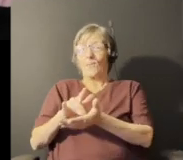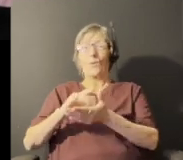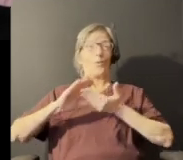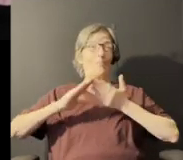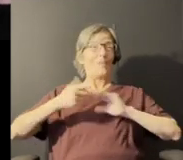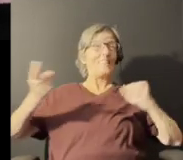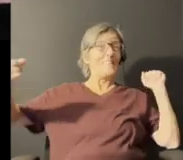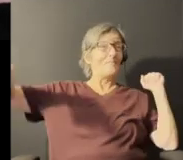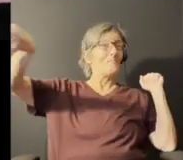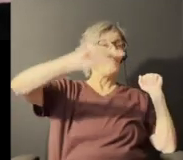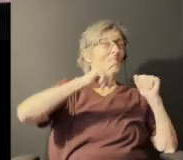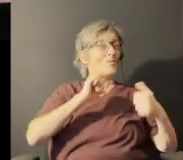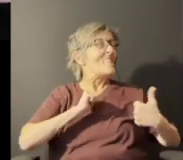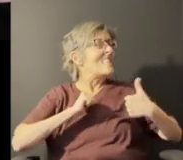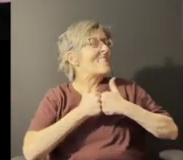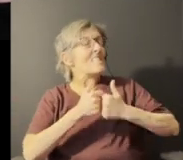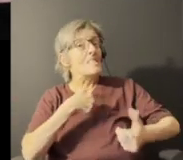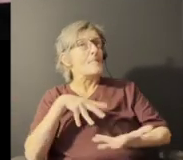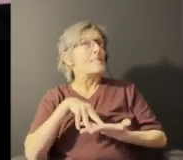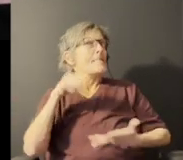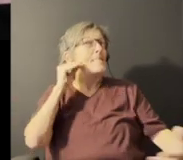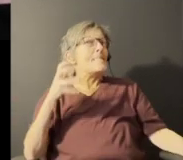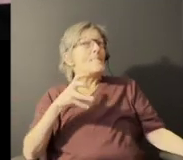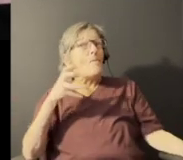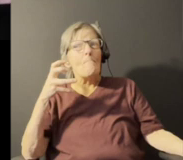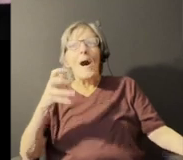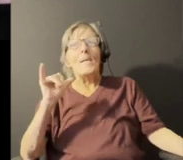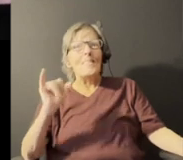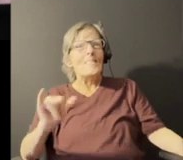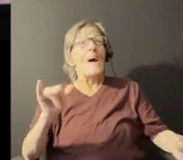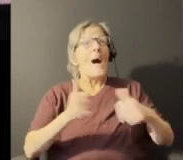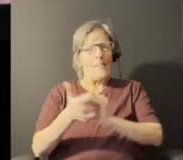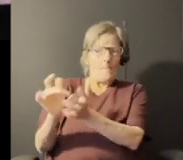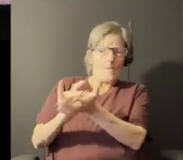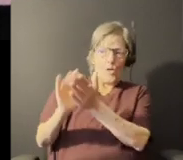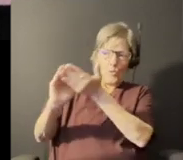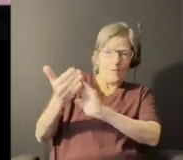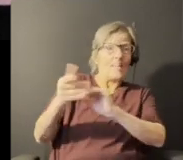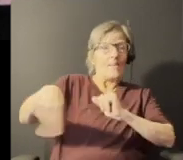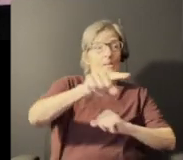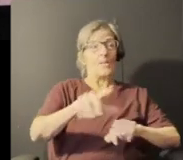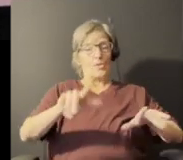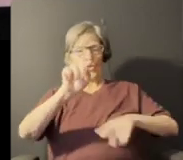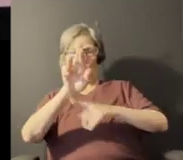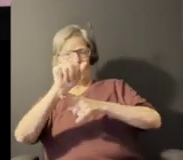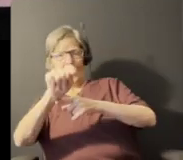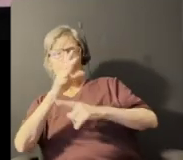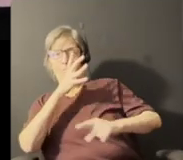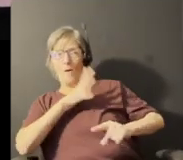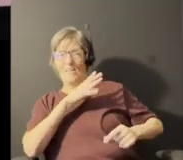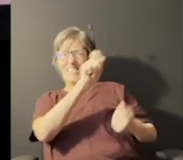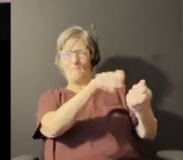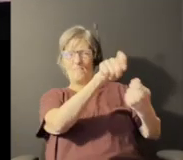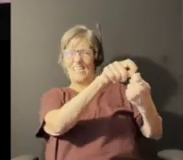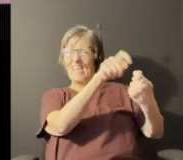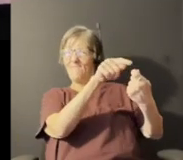medical community. It's been a real challenge, and I've learned so much about how the medical community treats women